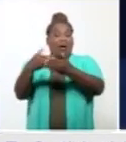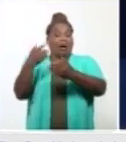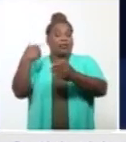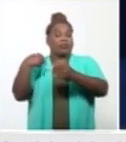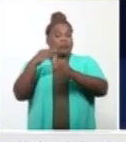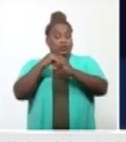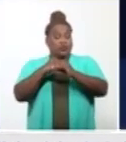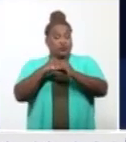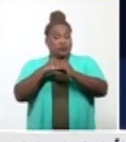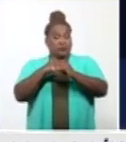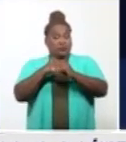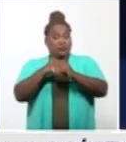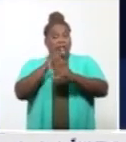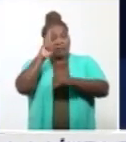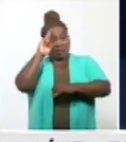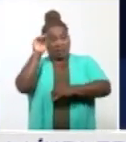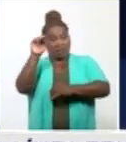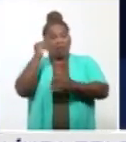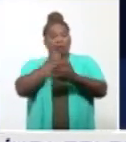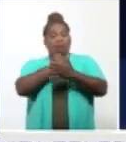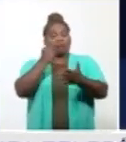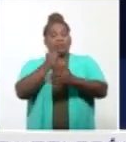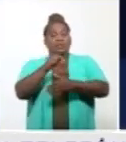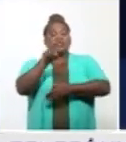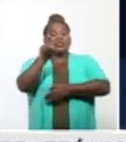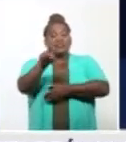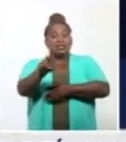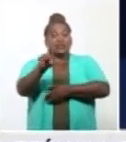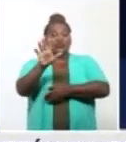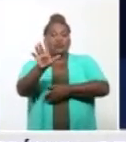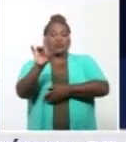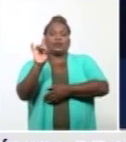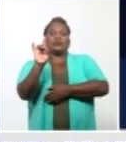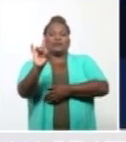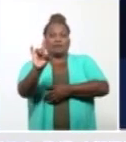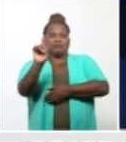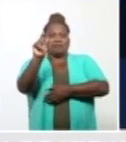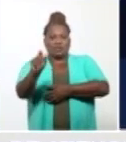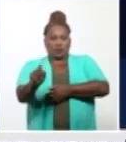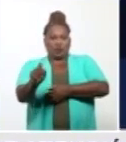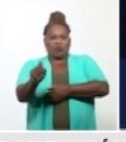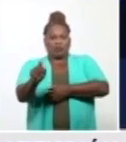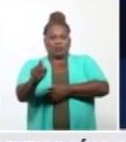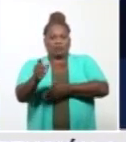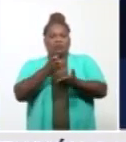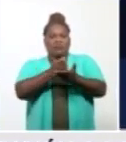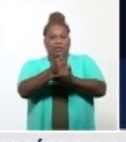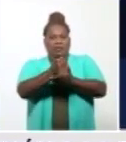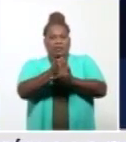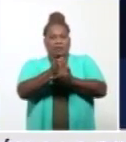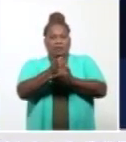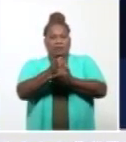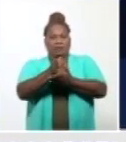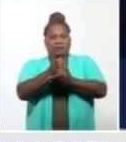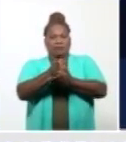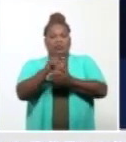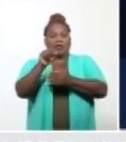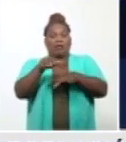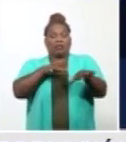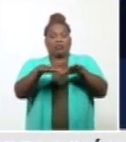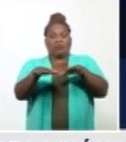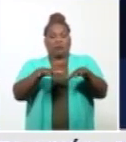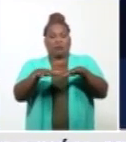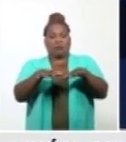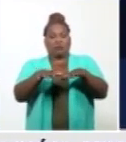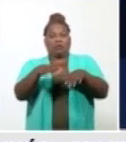have a stable clinical evolution. Unfortunately, we have had 82 deaths, none during the